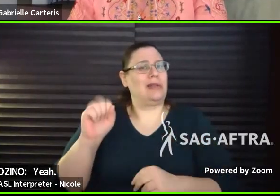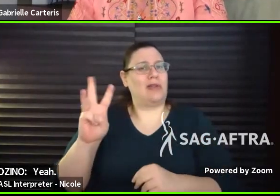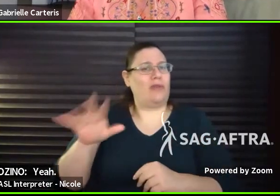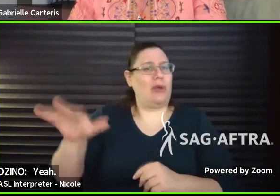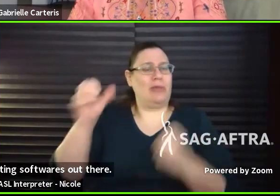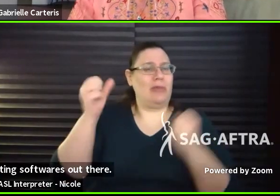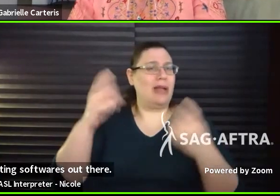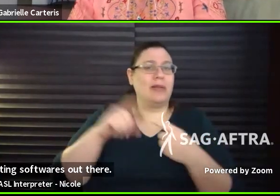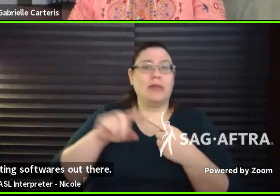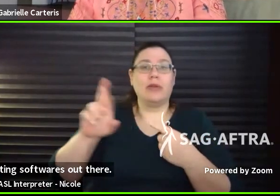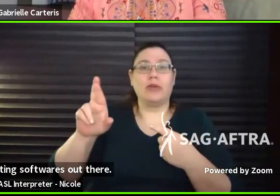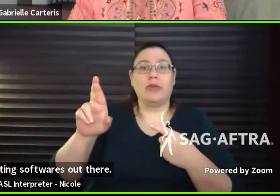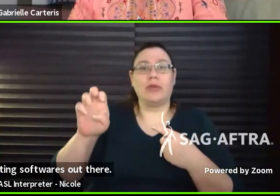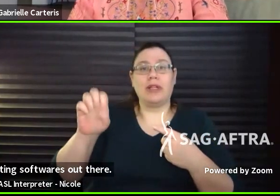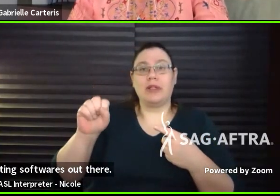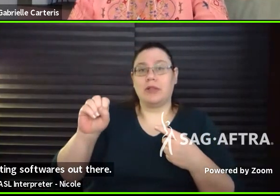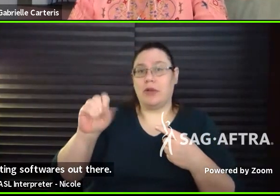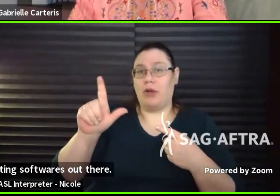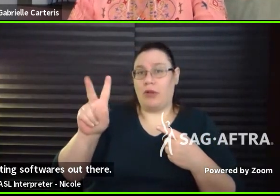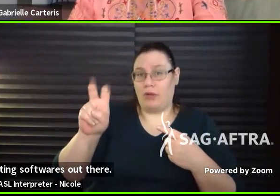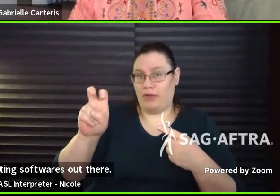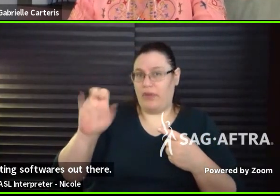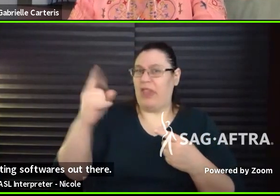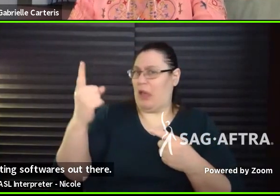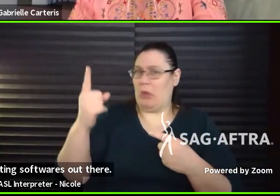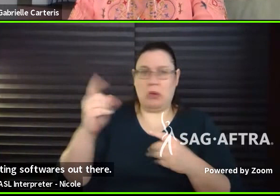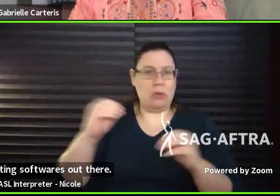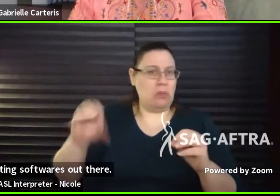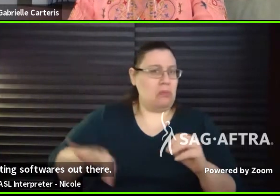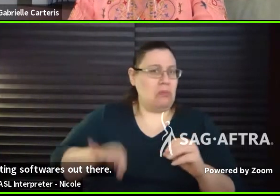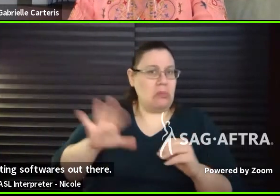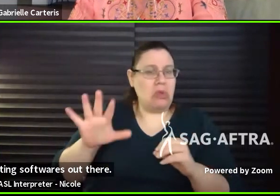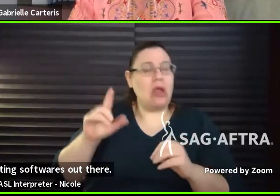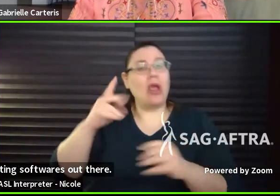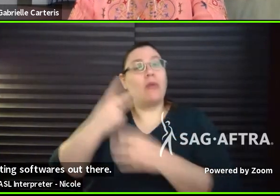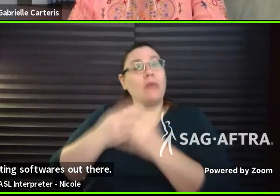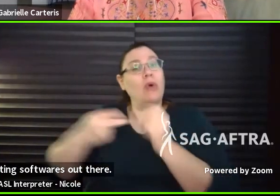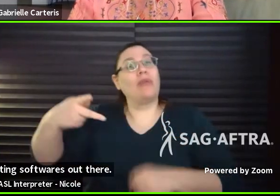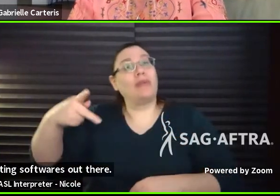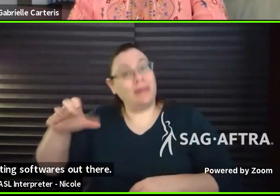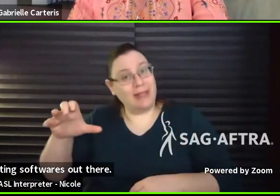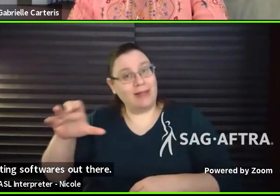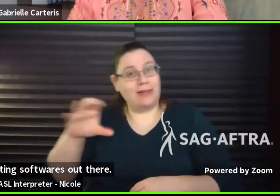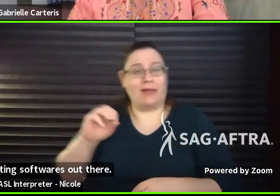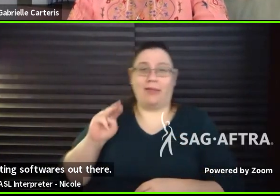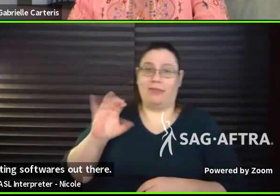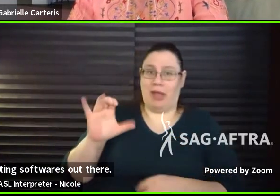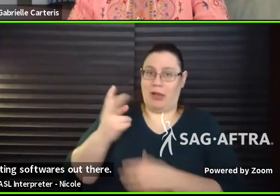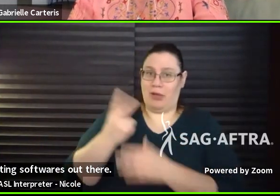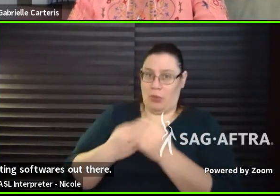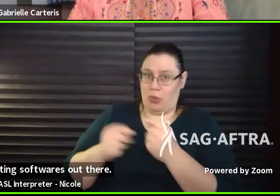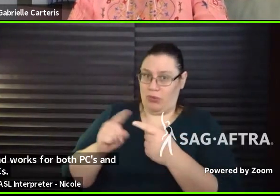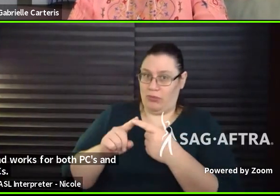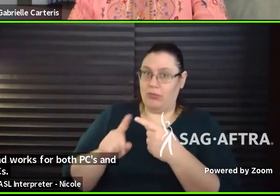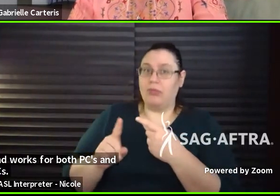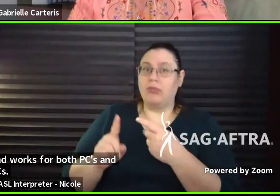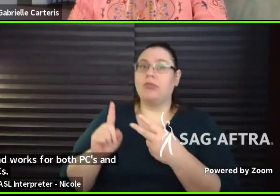Resolve is obviously one that is free that works for both PC and Macs. There's